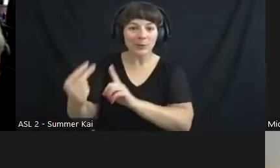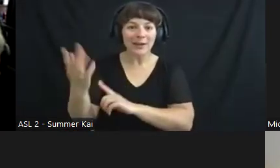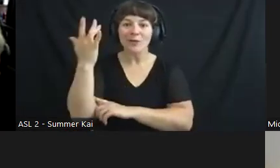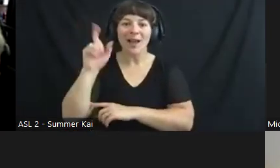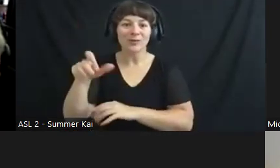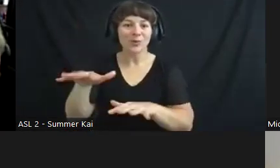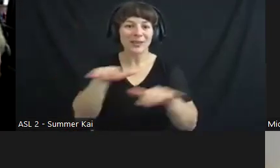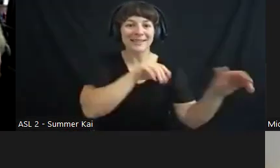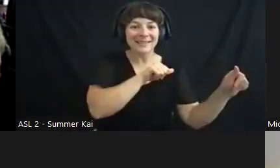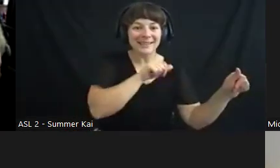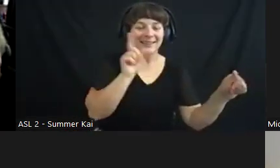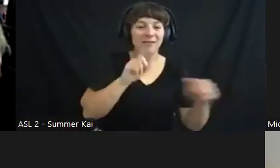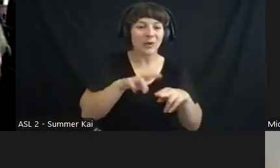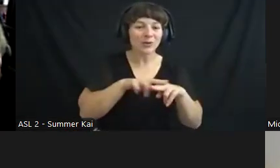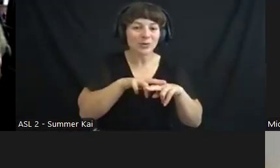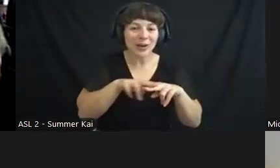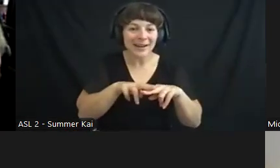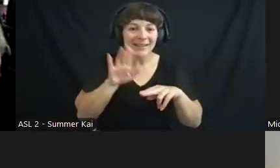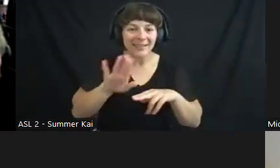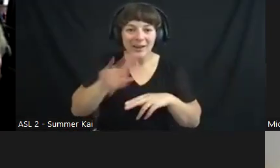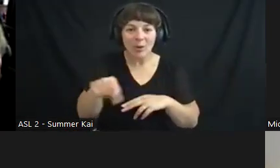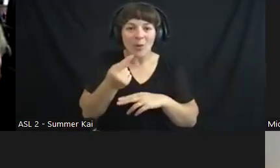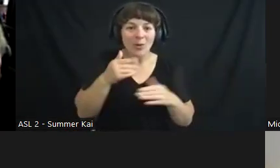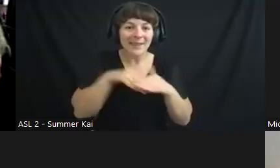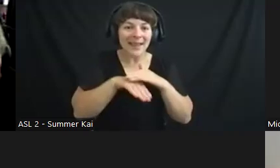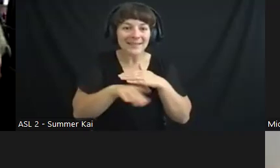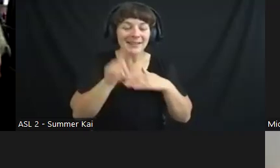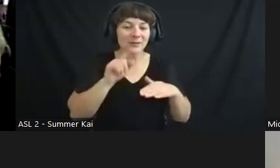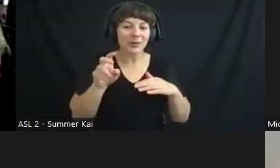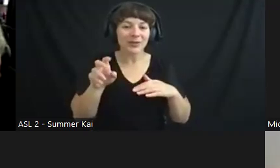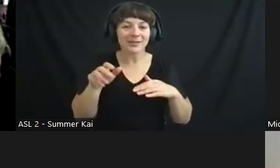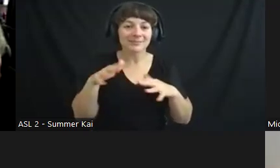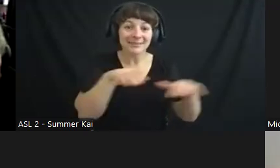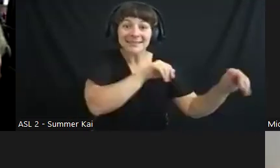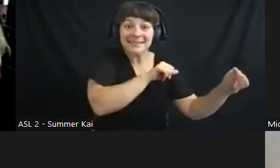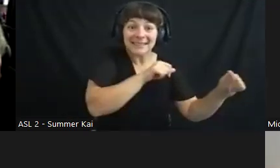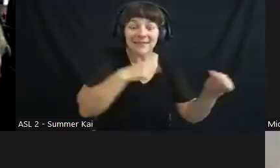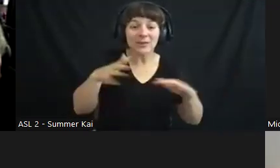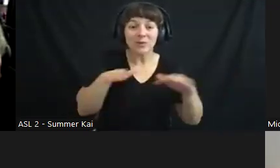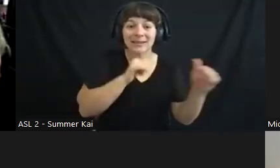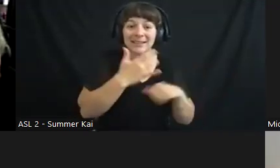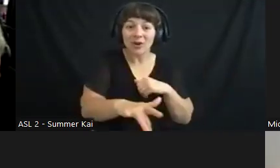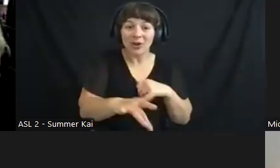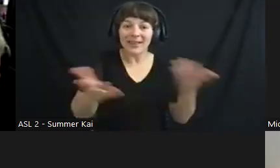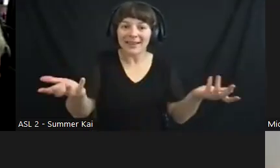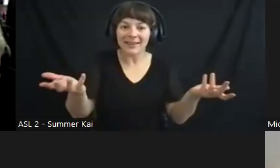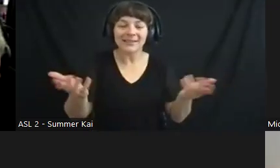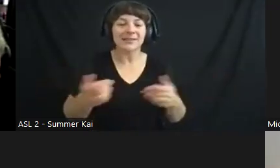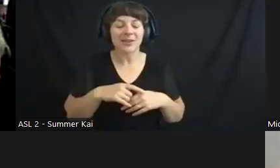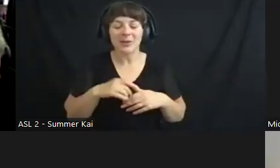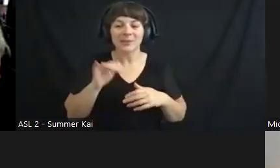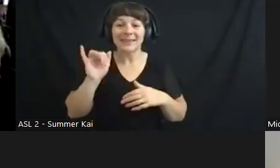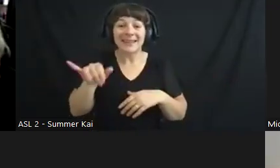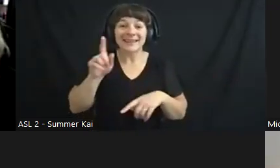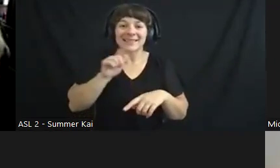they didn't get to advocate, even though we only could say our name and oppose or support. That was kind of ridiculous, but that's a whole nother story. But